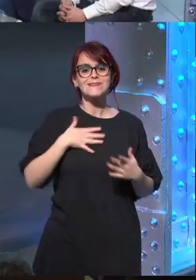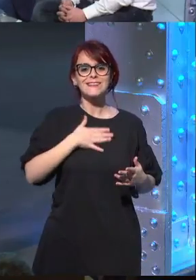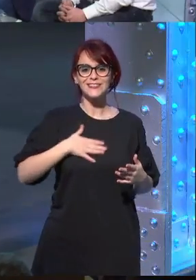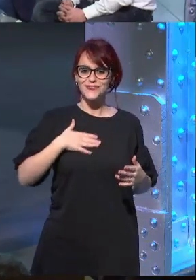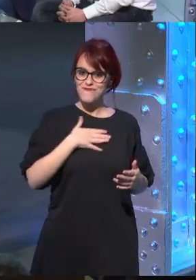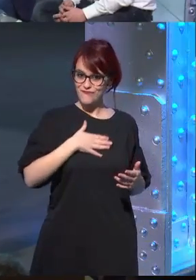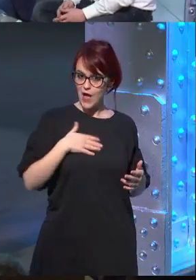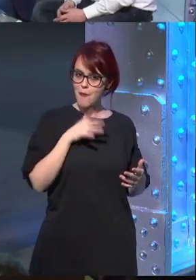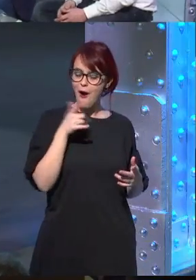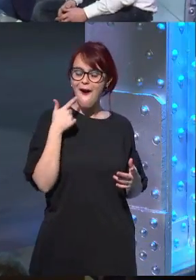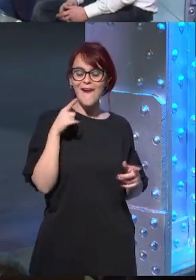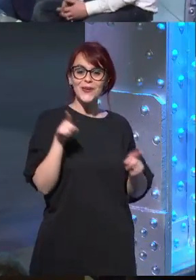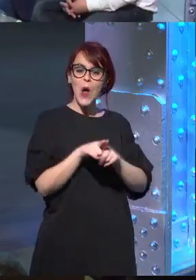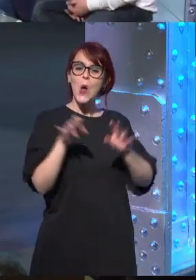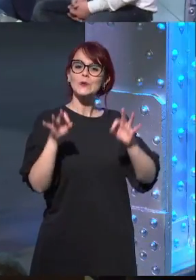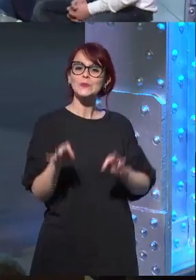need